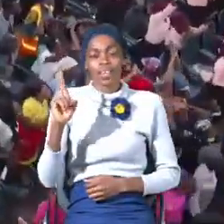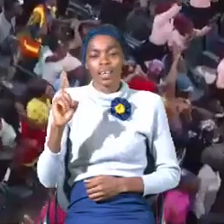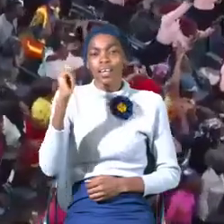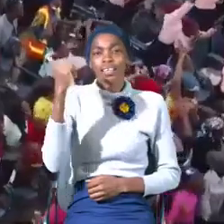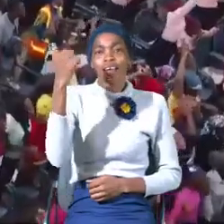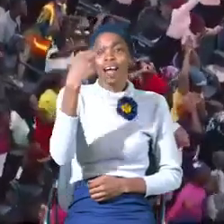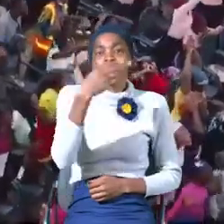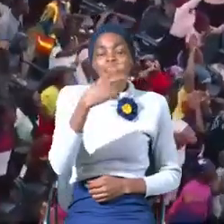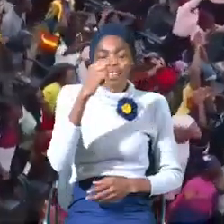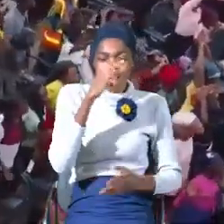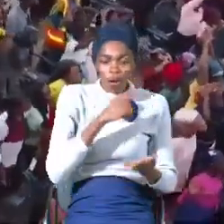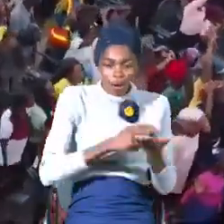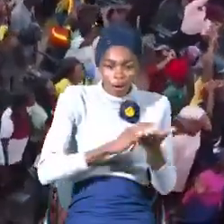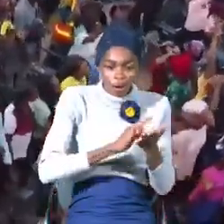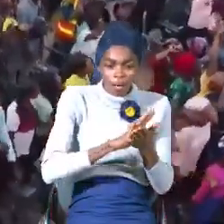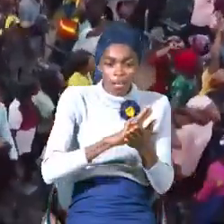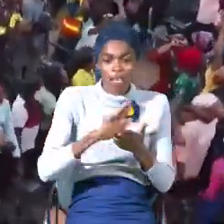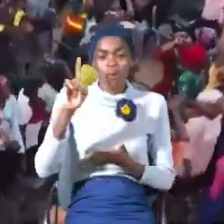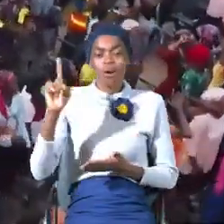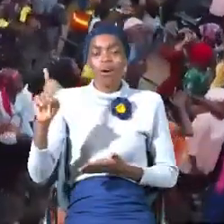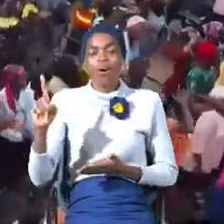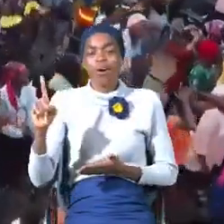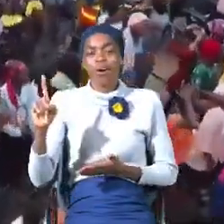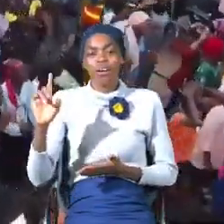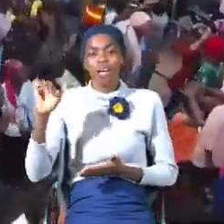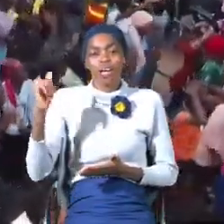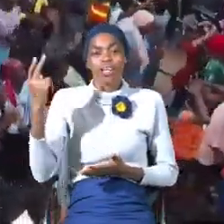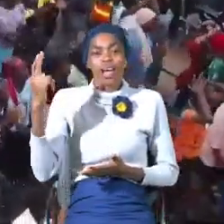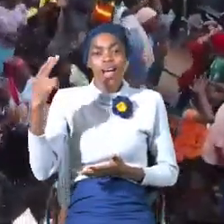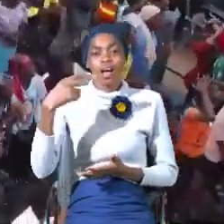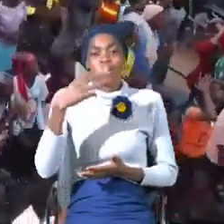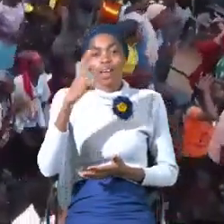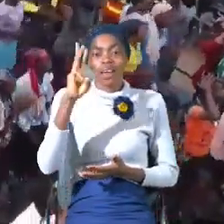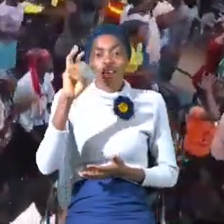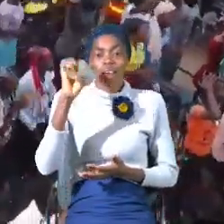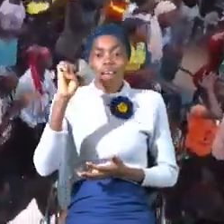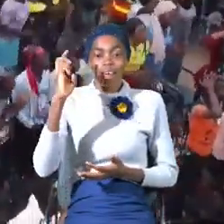One. Yah the Holy One. Yahweh.